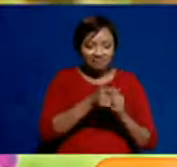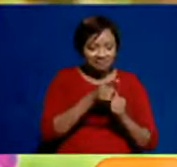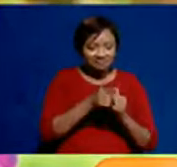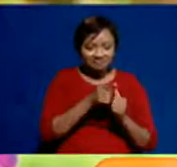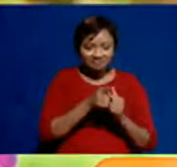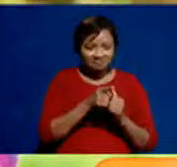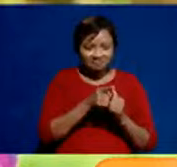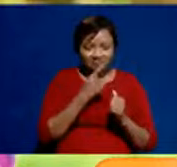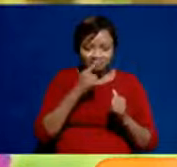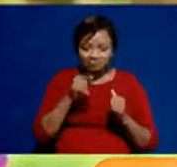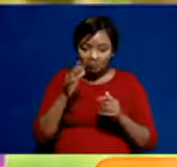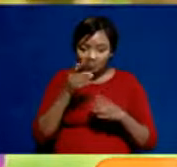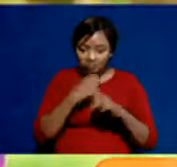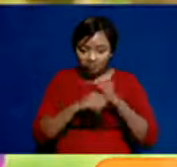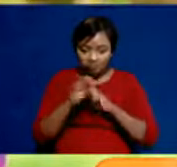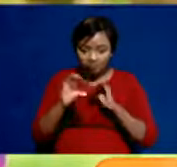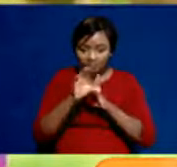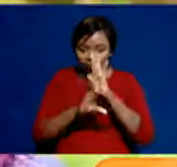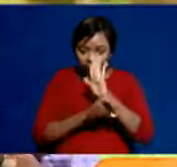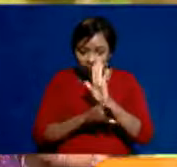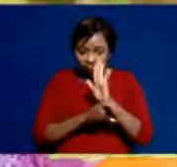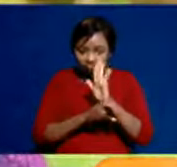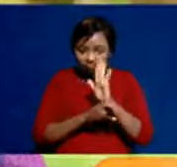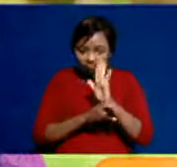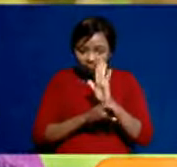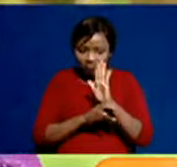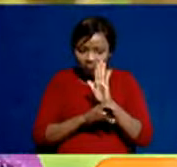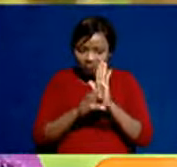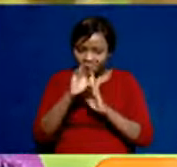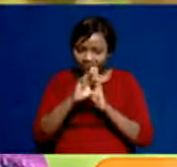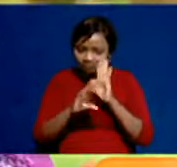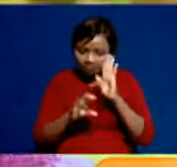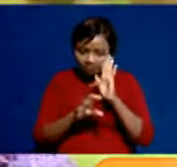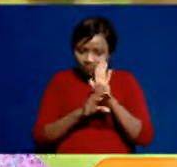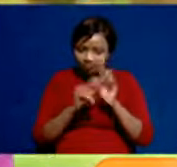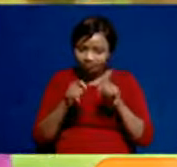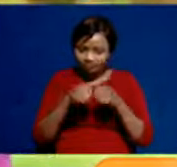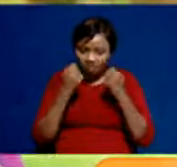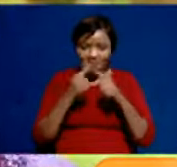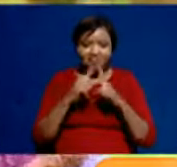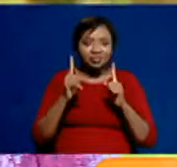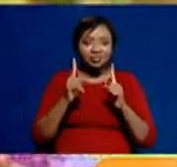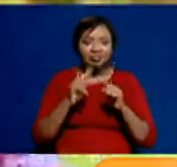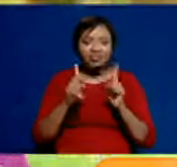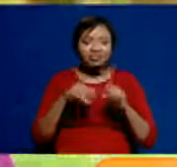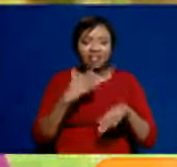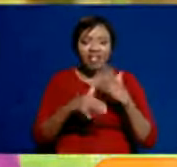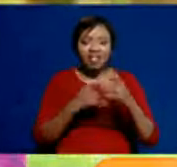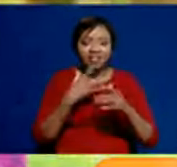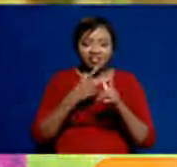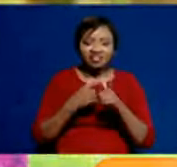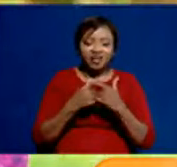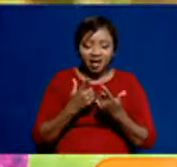the Constitution and to say go on with it. You stop it, and they first rectify, and then you go